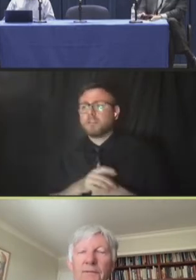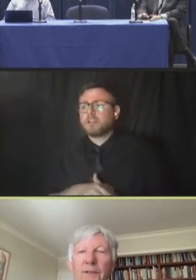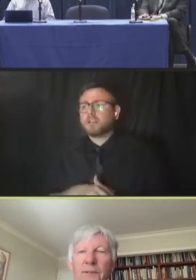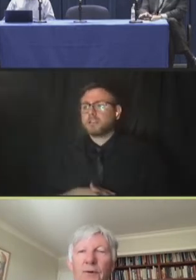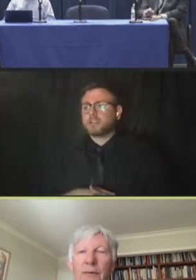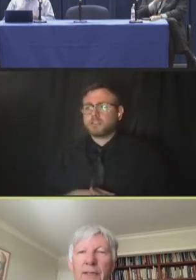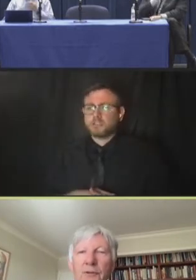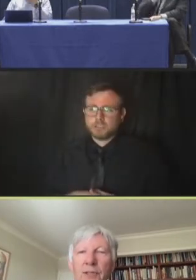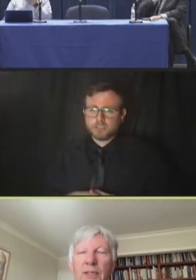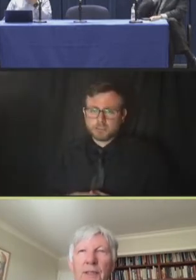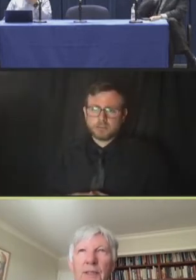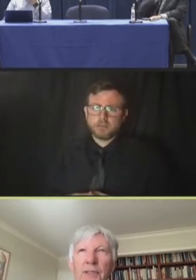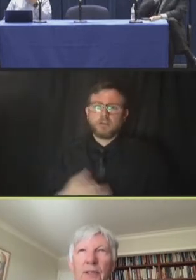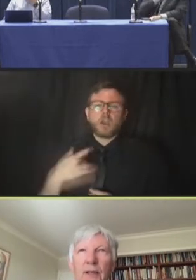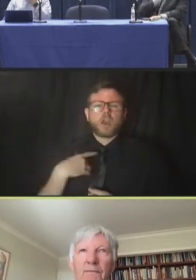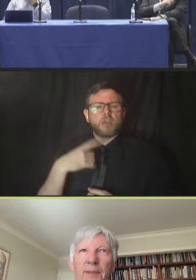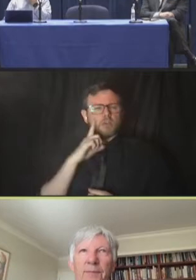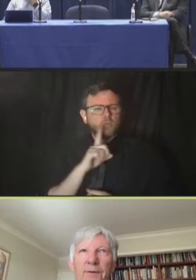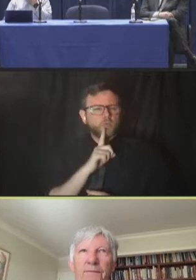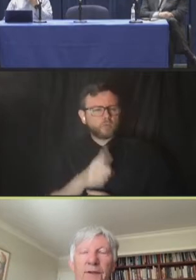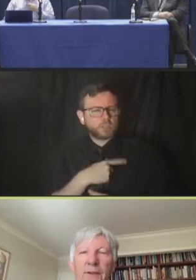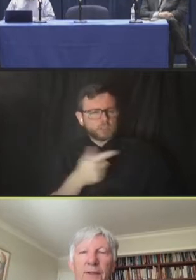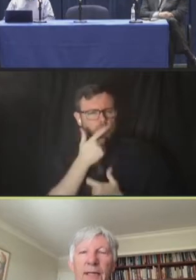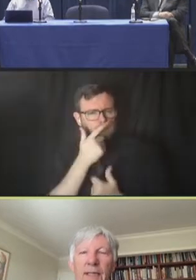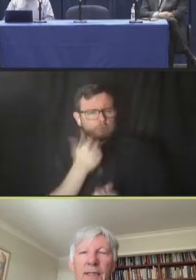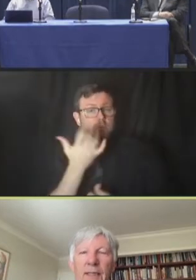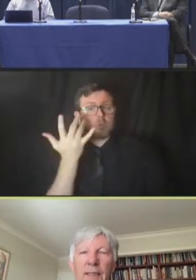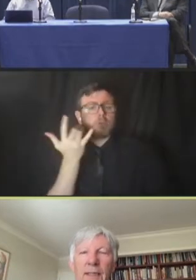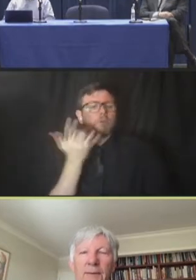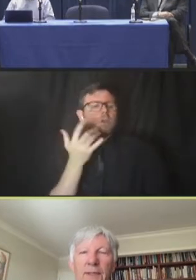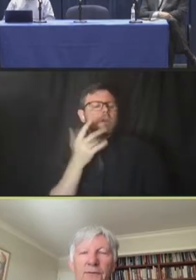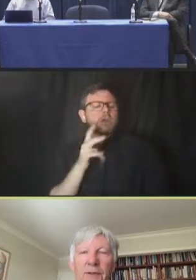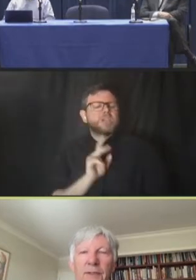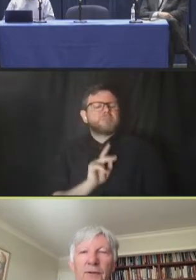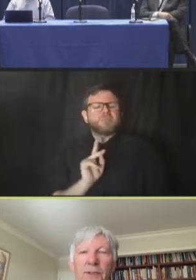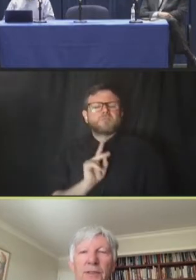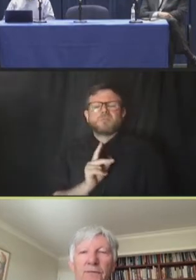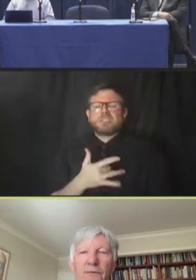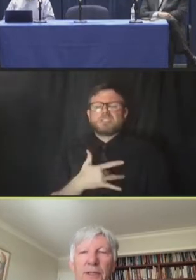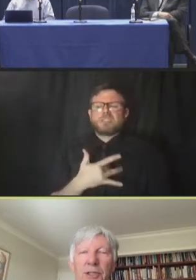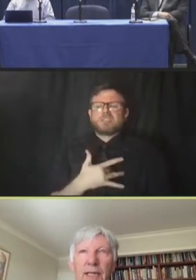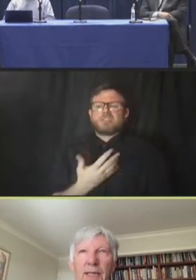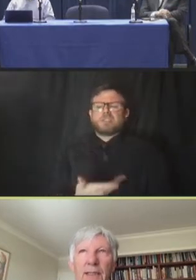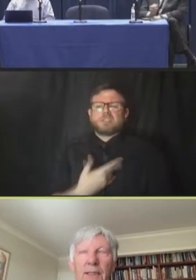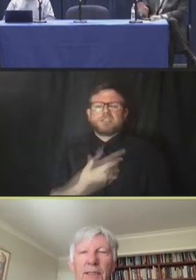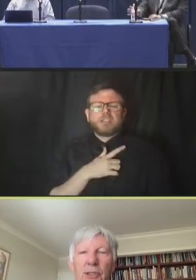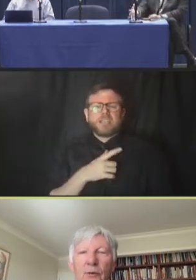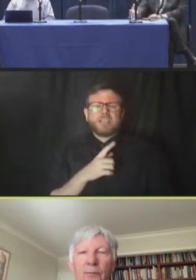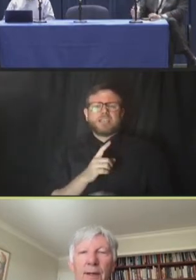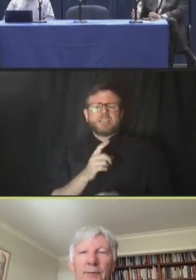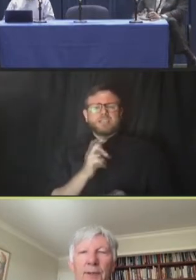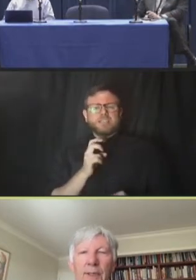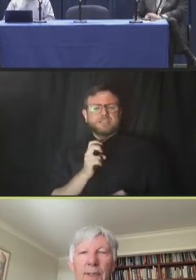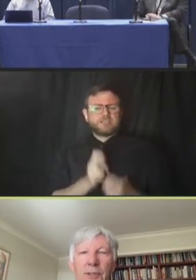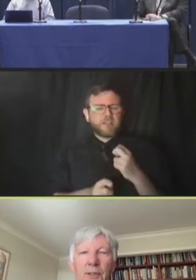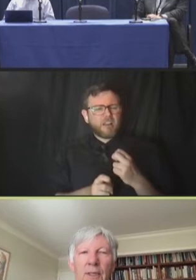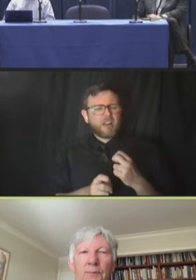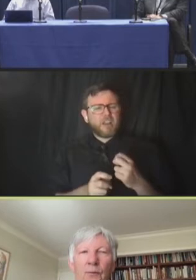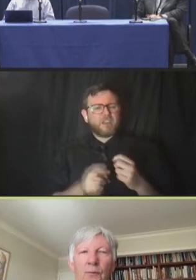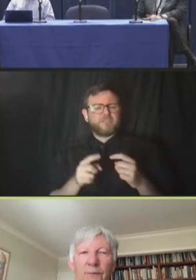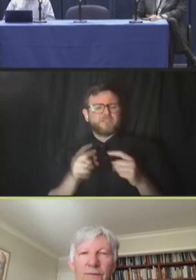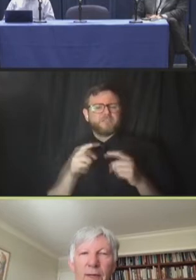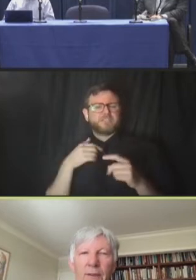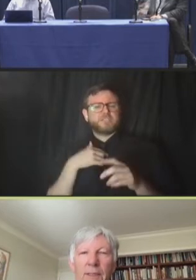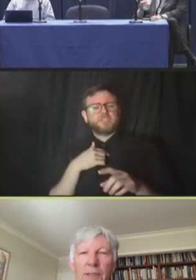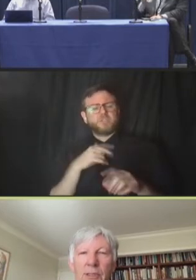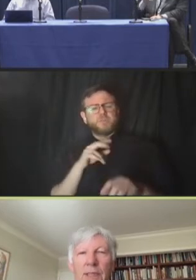finding to be quite interesting because a lot of people feel that it's very difficult to differentiate these low probabilities. But